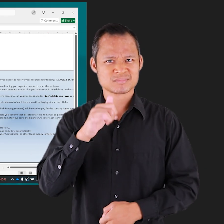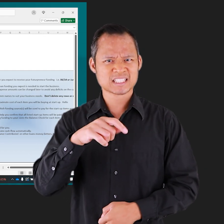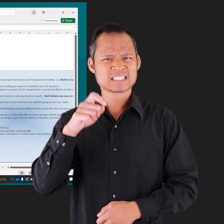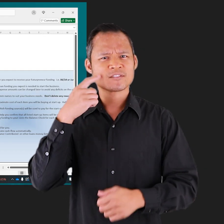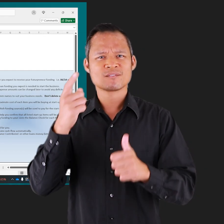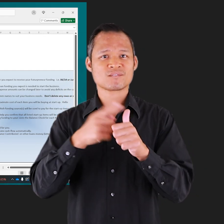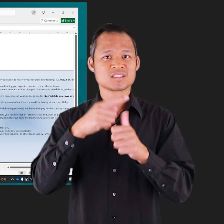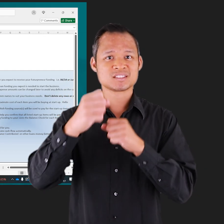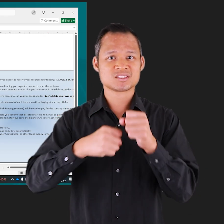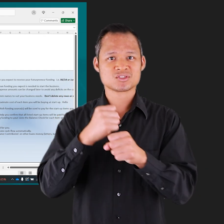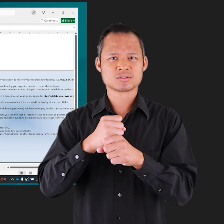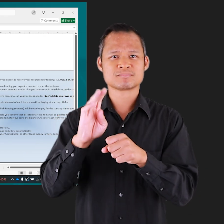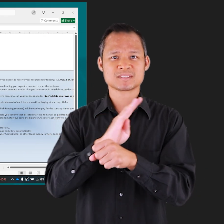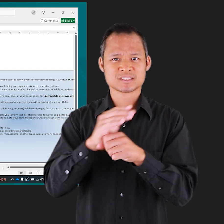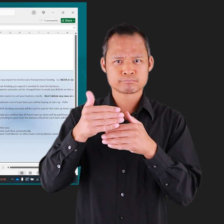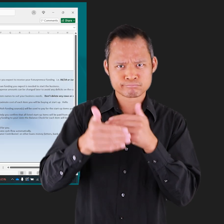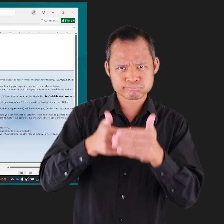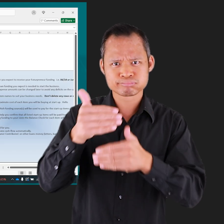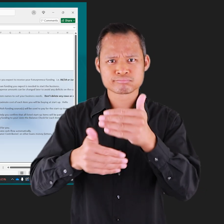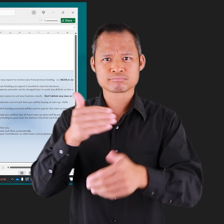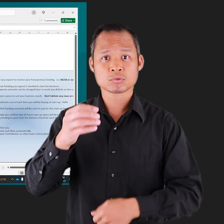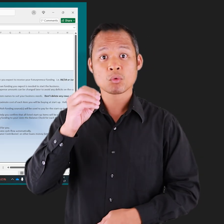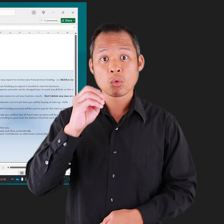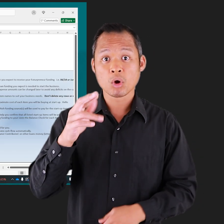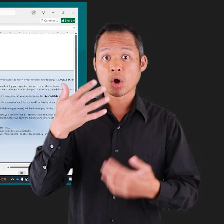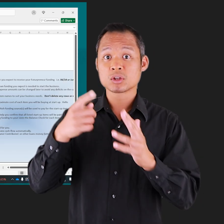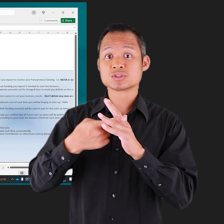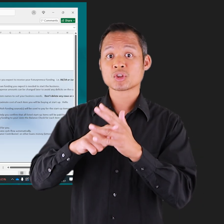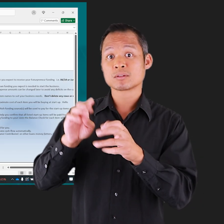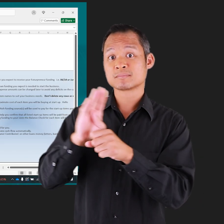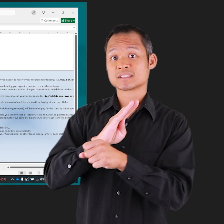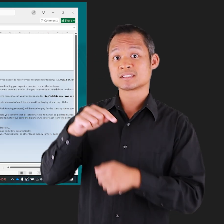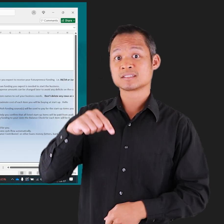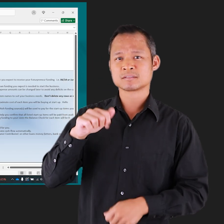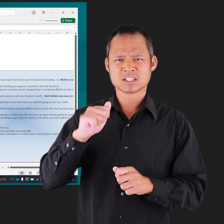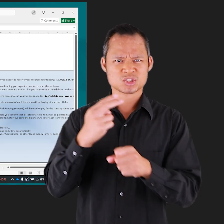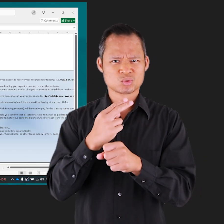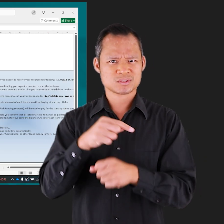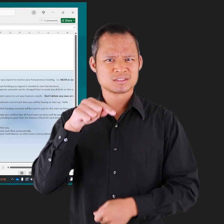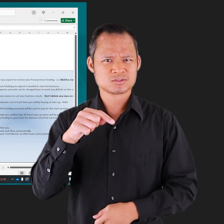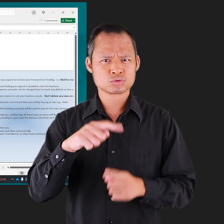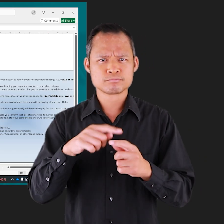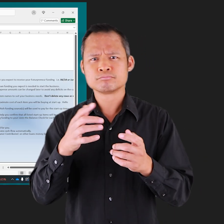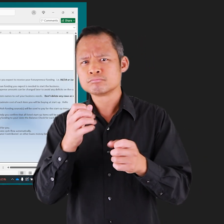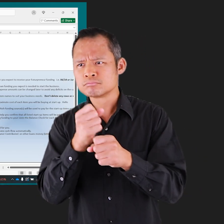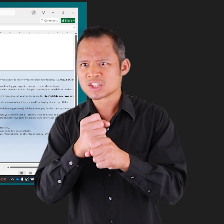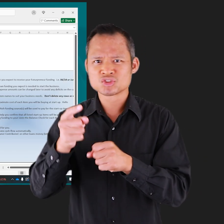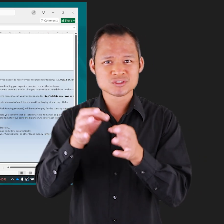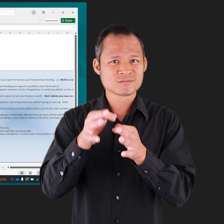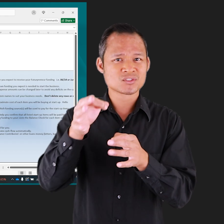year to get your business off the ground. Or if you've already started the business, the money you need in the next year to move it